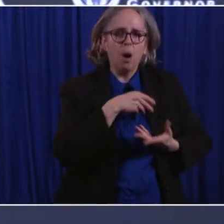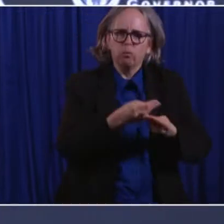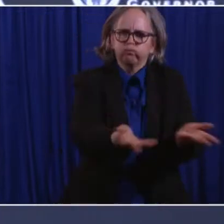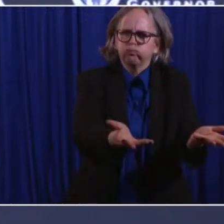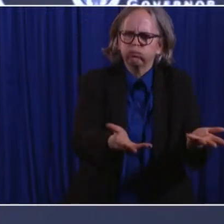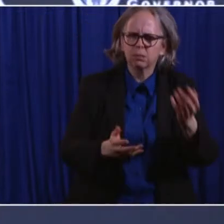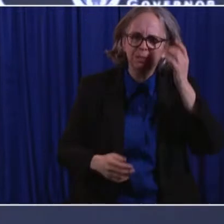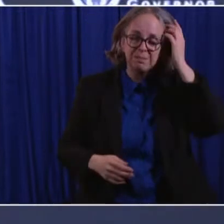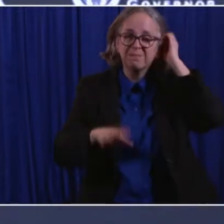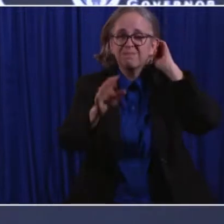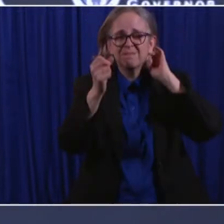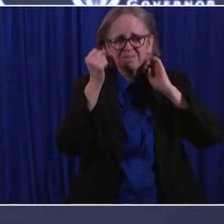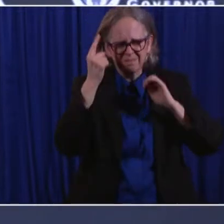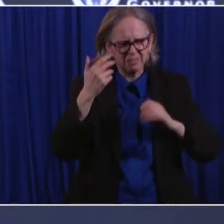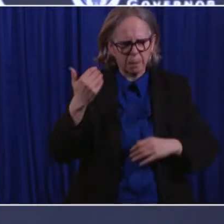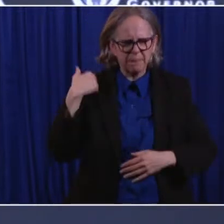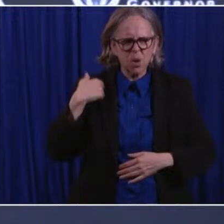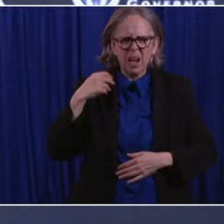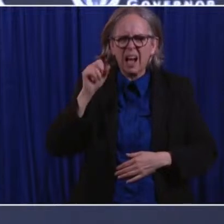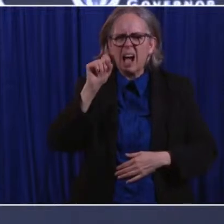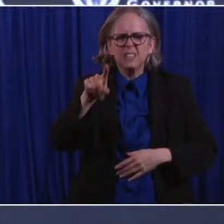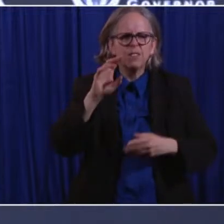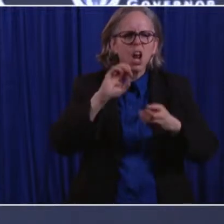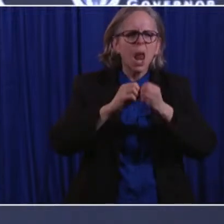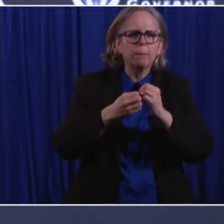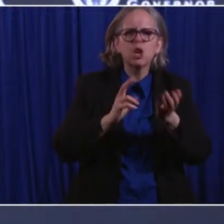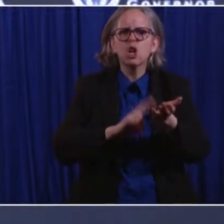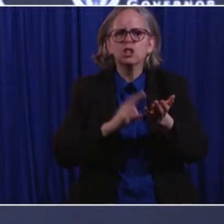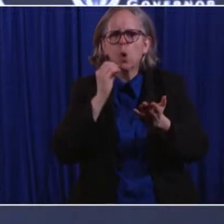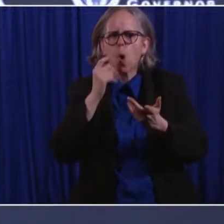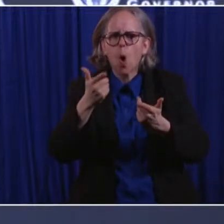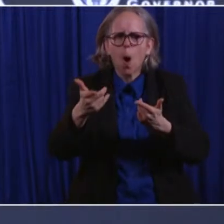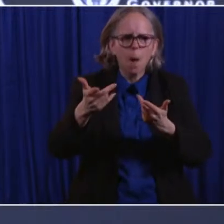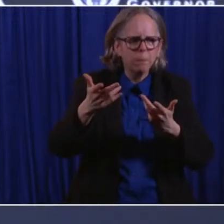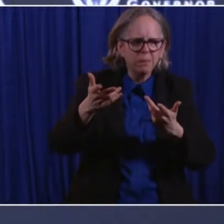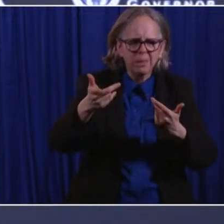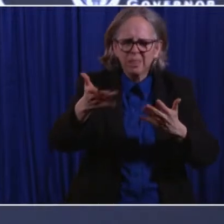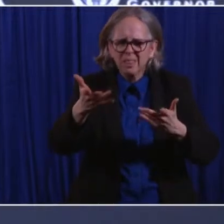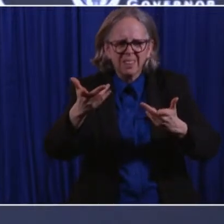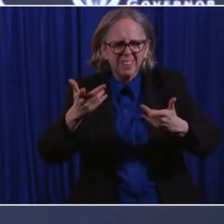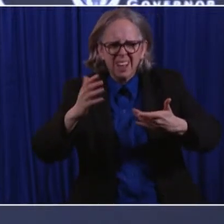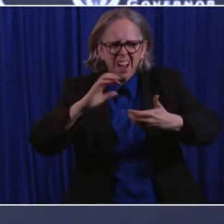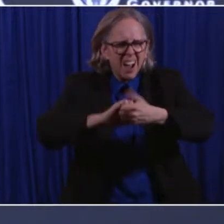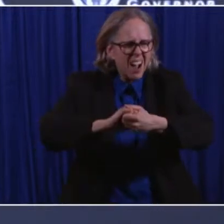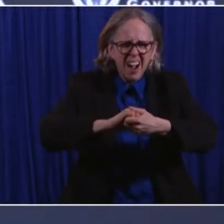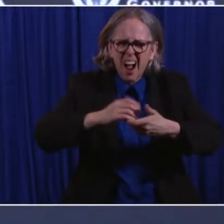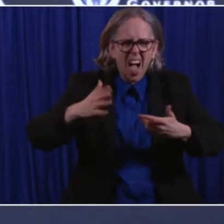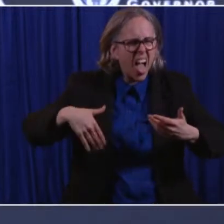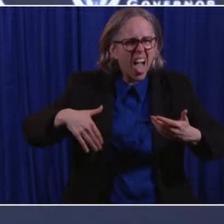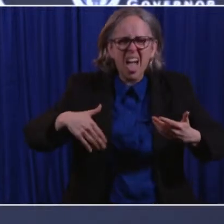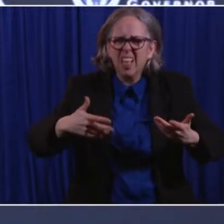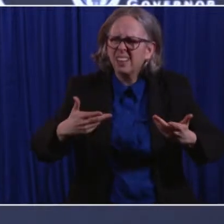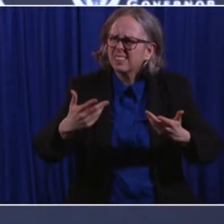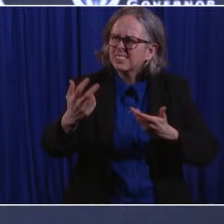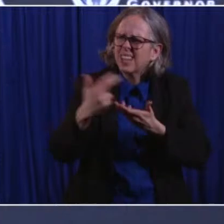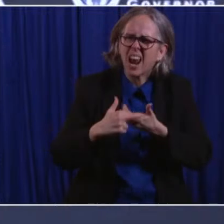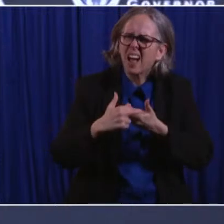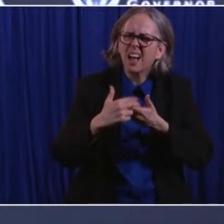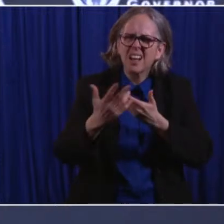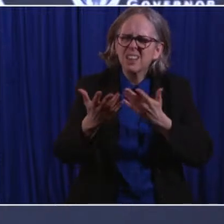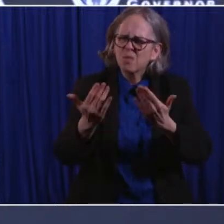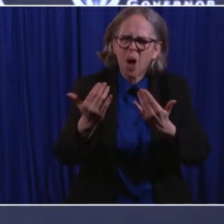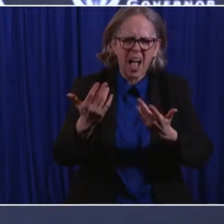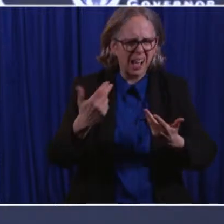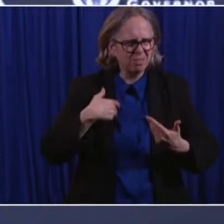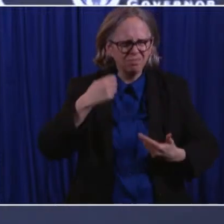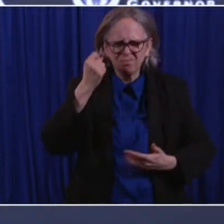number of nursing homes who have not signed up yet with us. And we don't know why, because this vaccine is free and we're